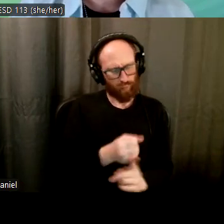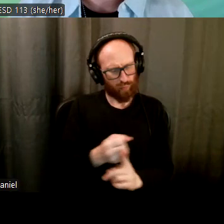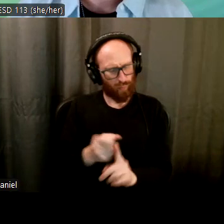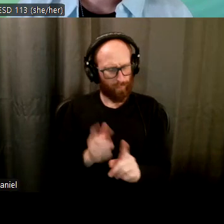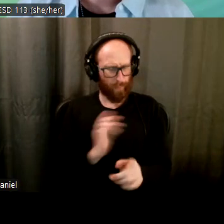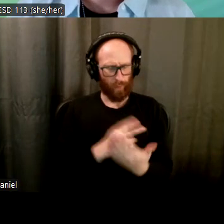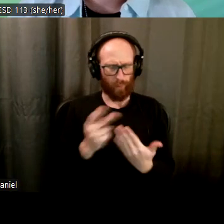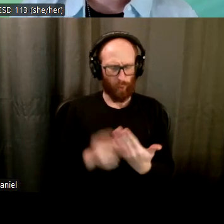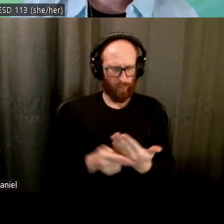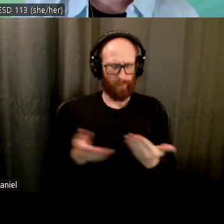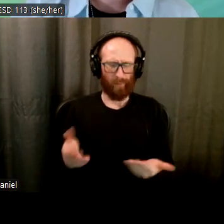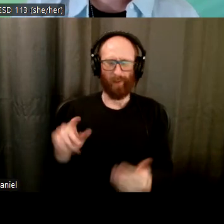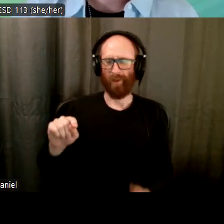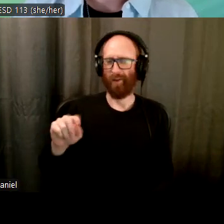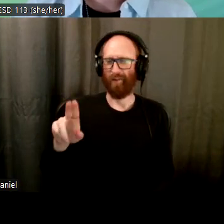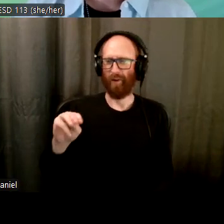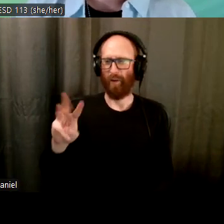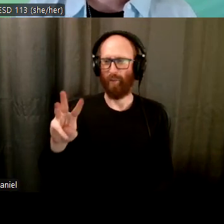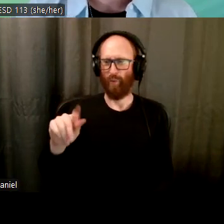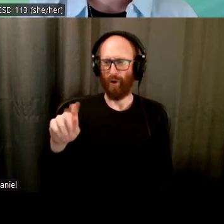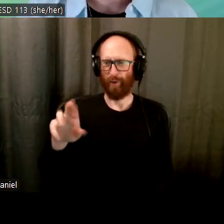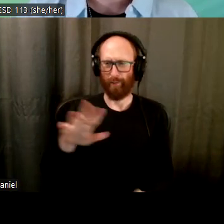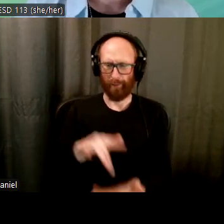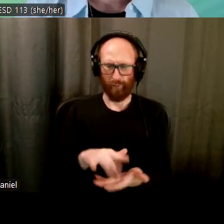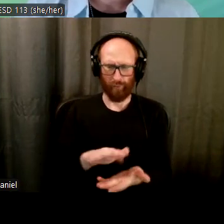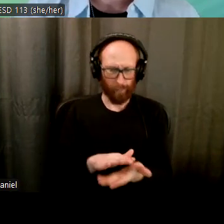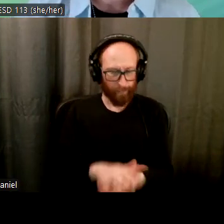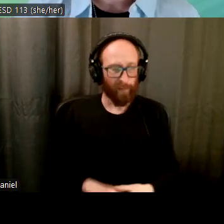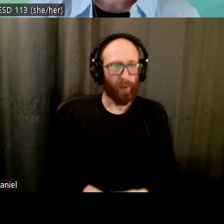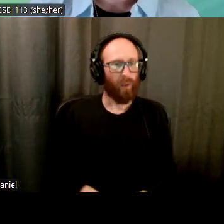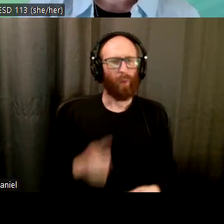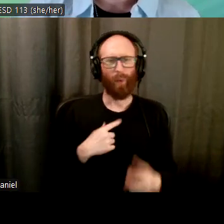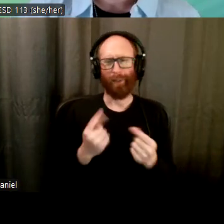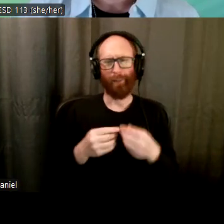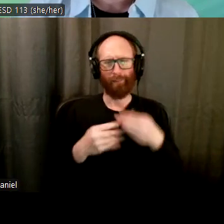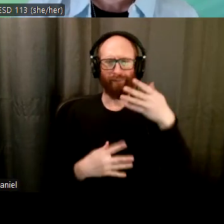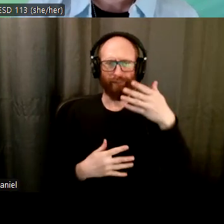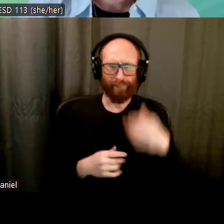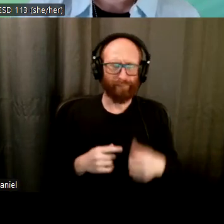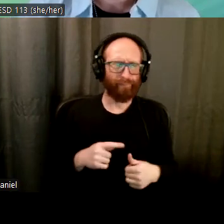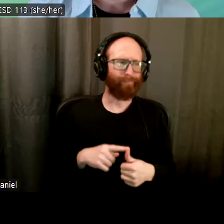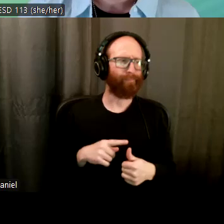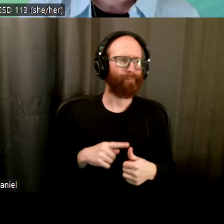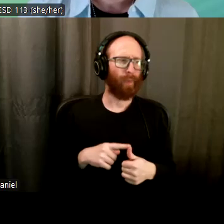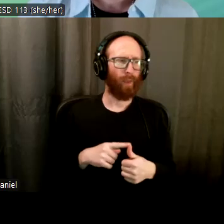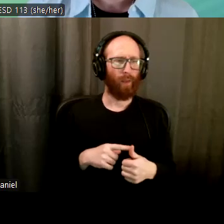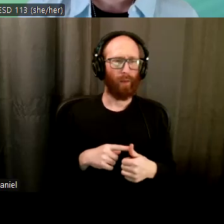Middle School. We do all sorts of things from promoting the mental health literacy